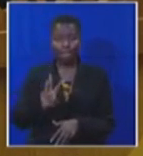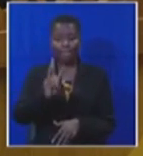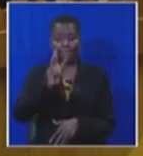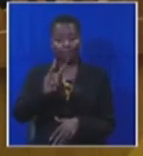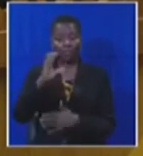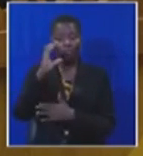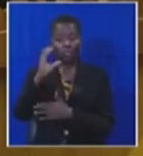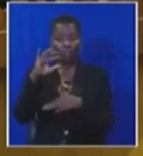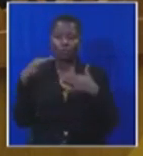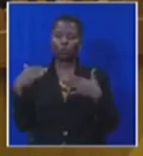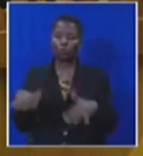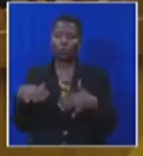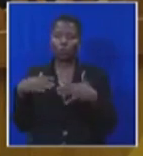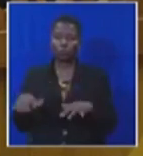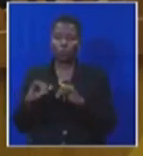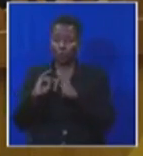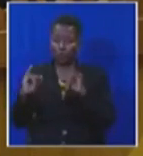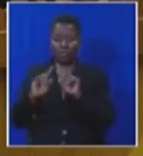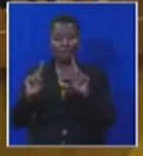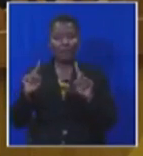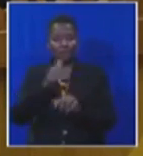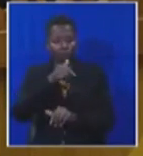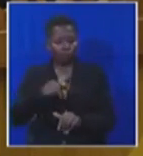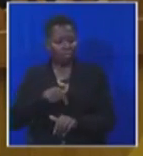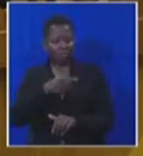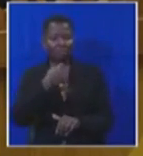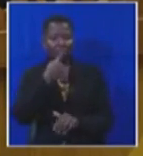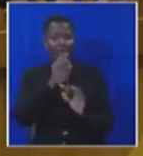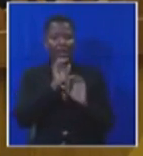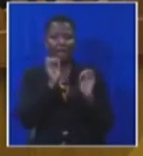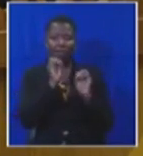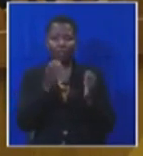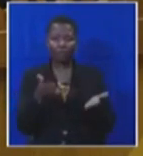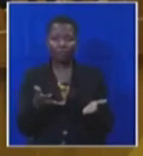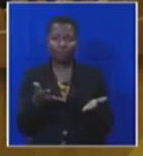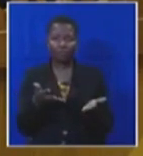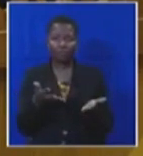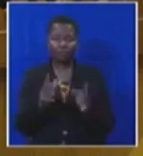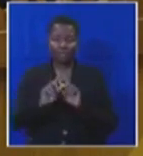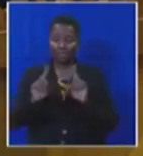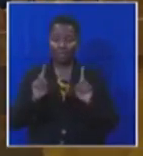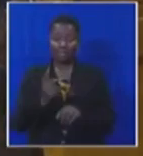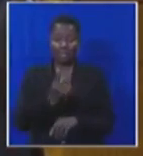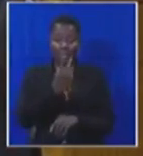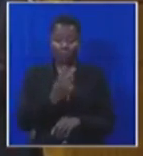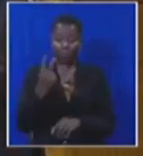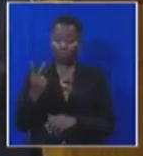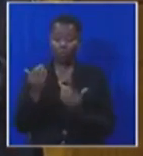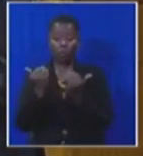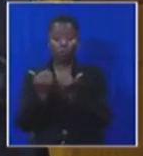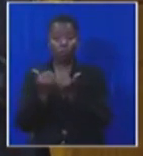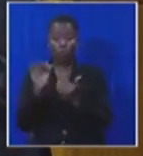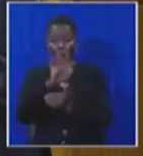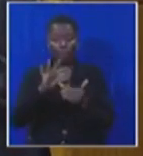performed worse than the previous year, but the President said nothing. And there were 22 schools across the country that recorded a